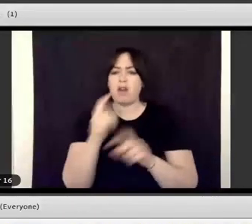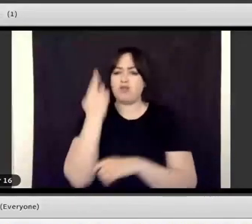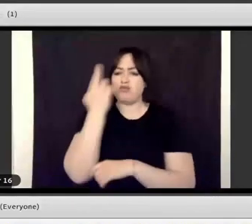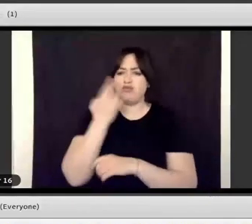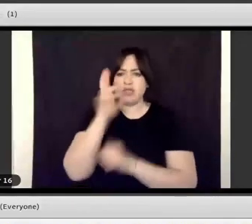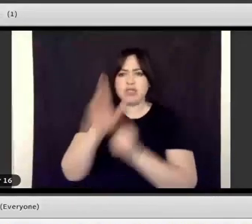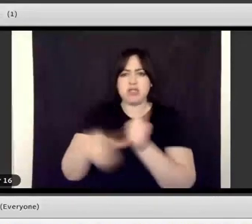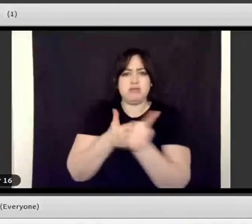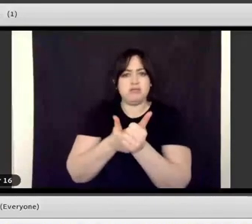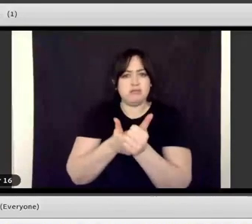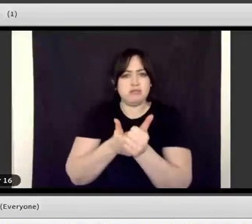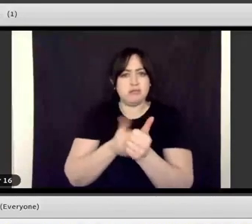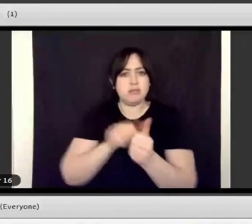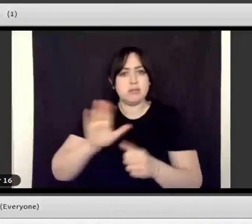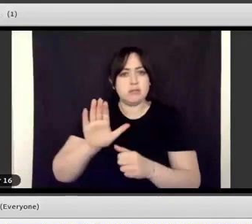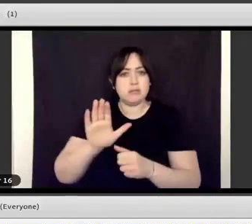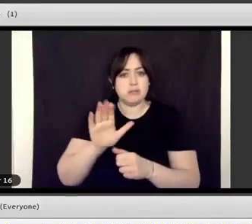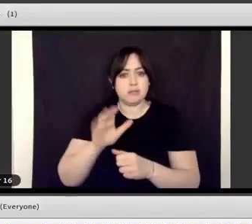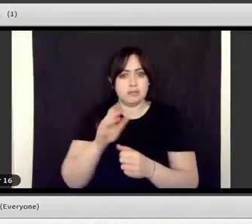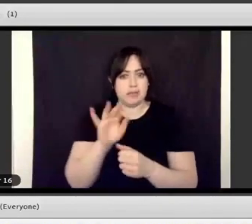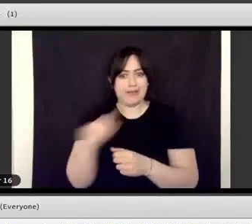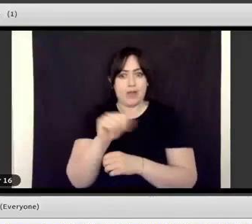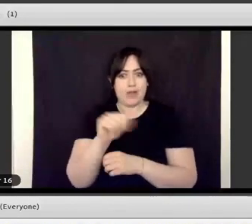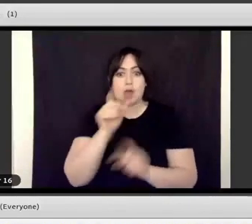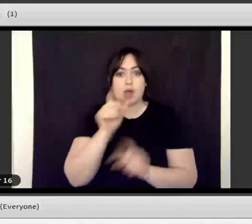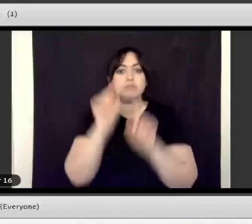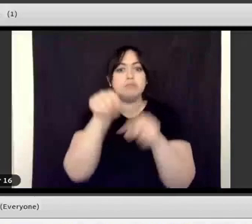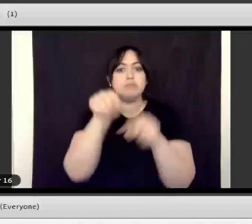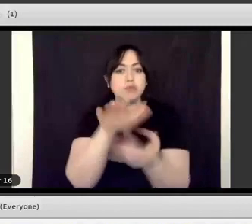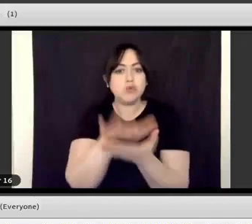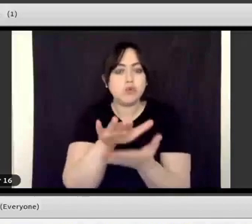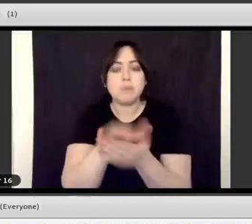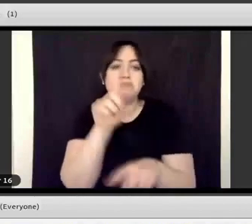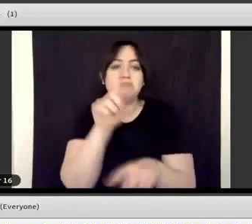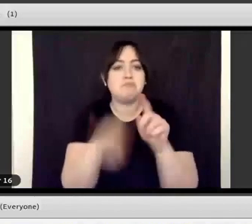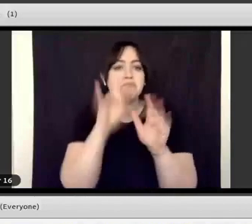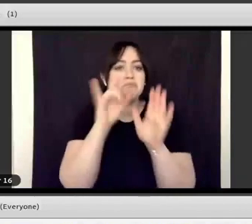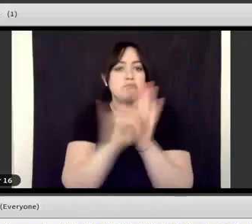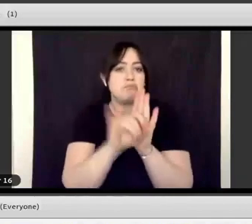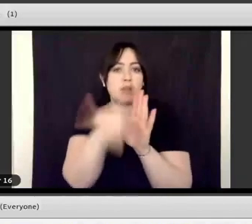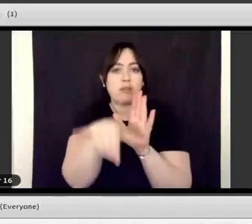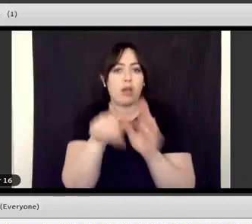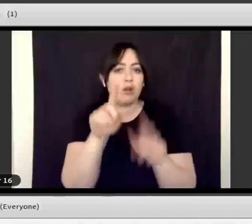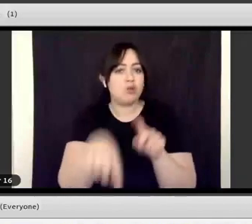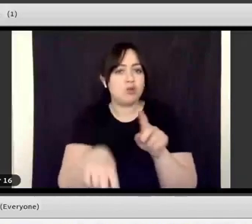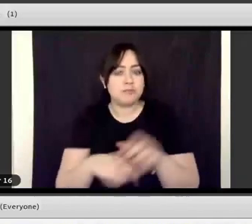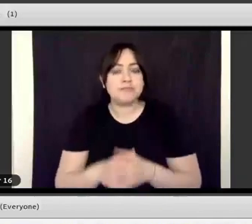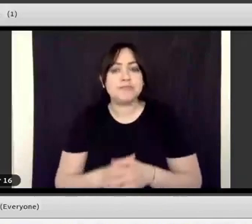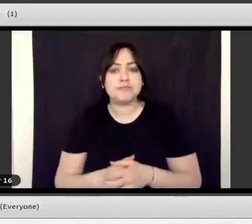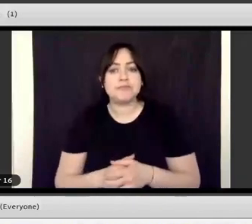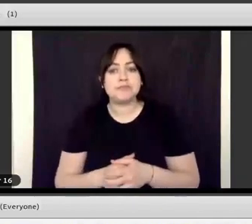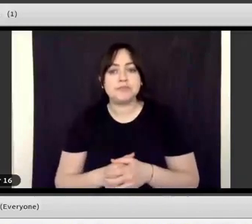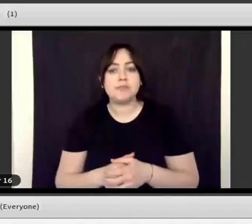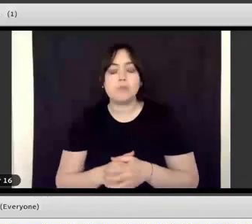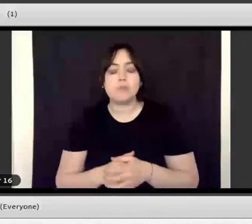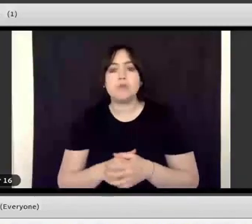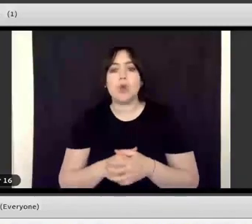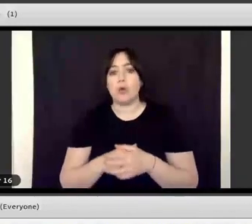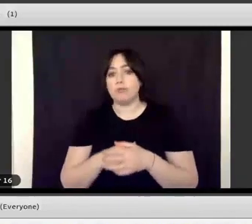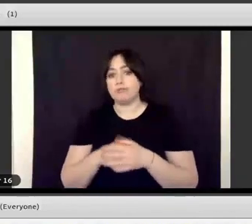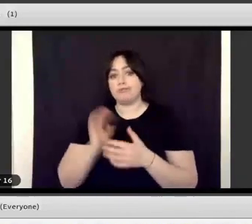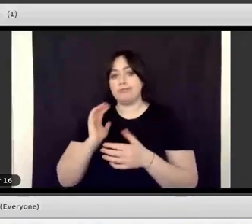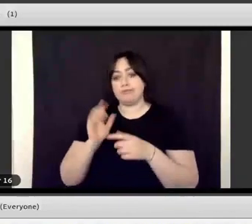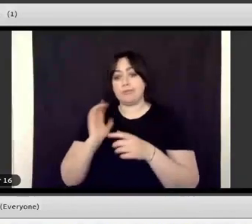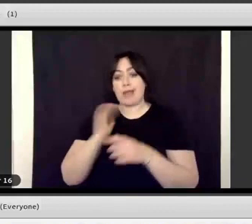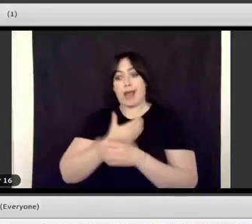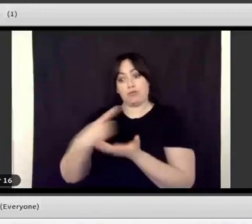were for their not attending school. So I brought up